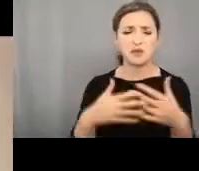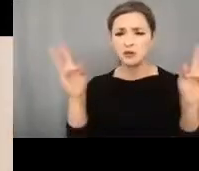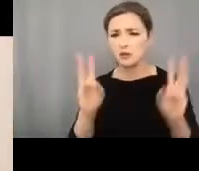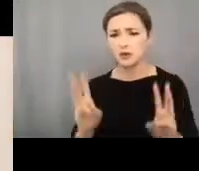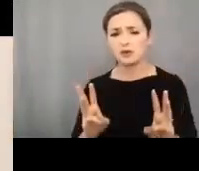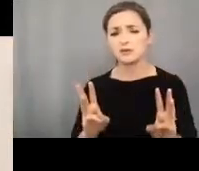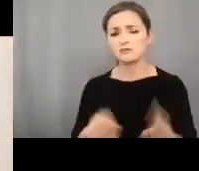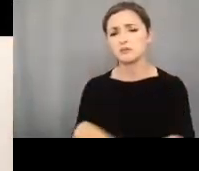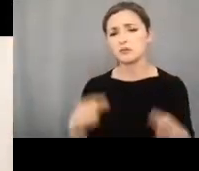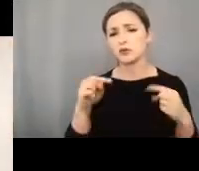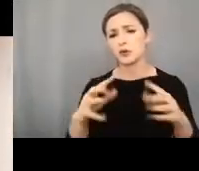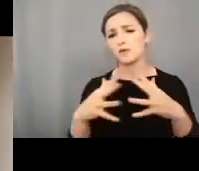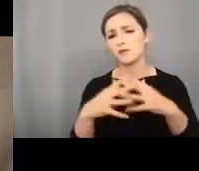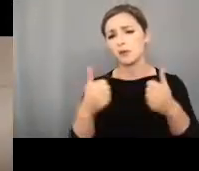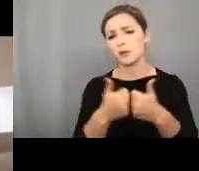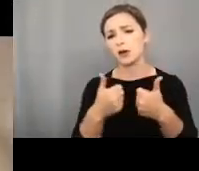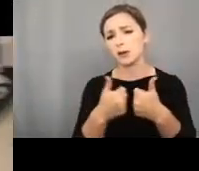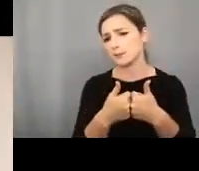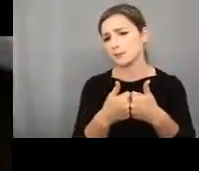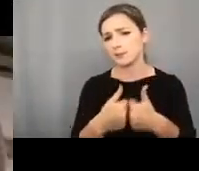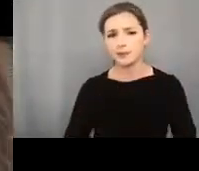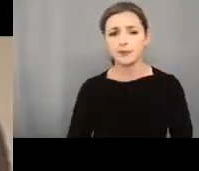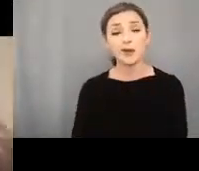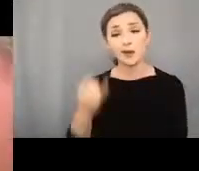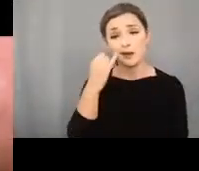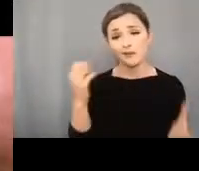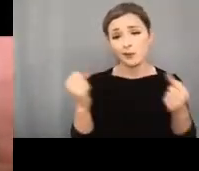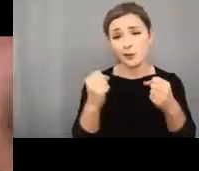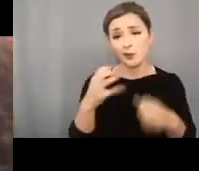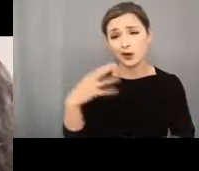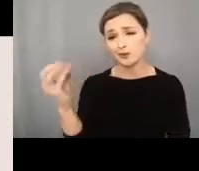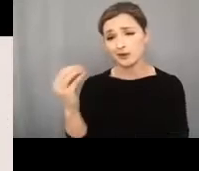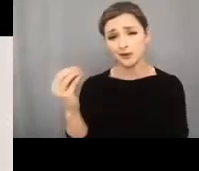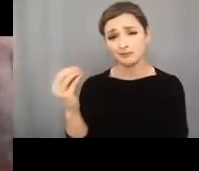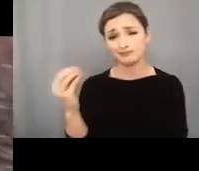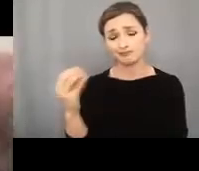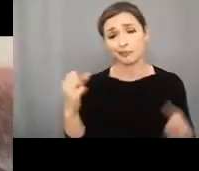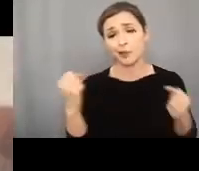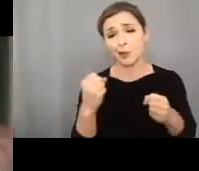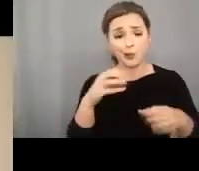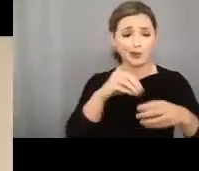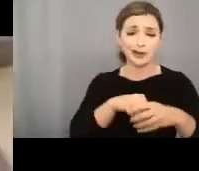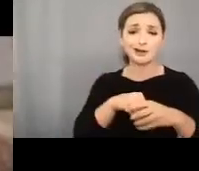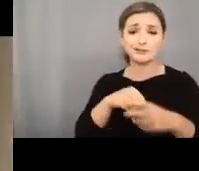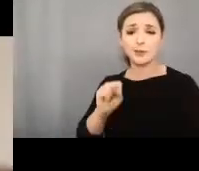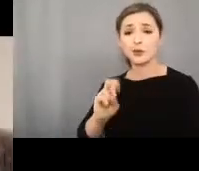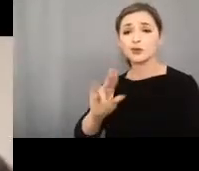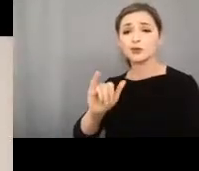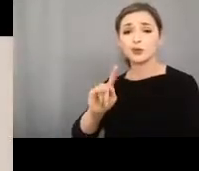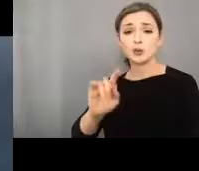So if it's cold outside, it's still going to be cold in the suite or in the press box too. Right, okay.